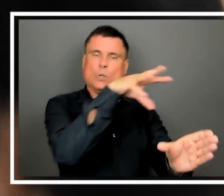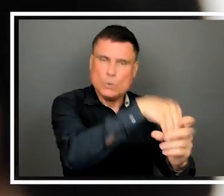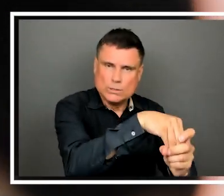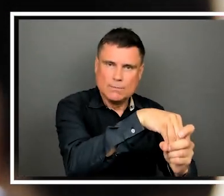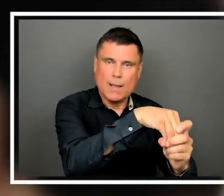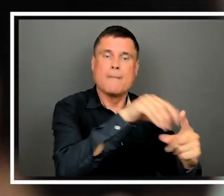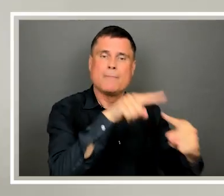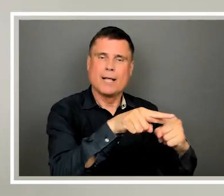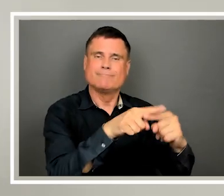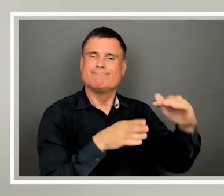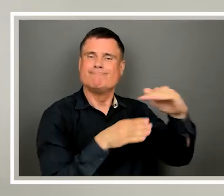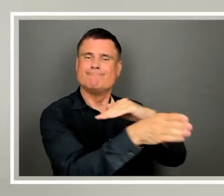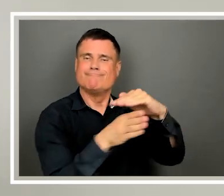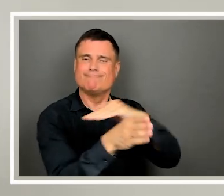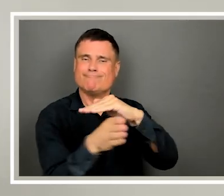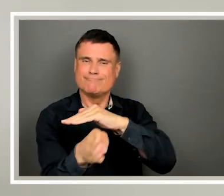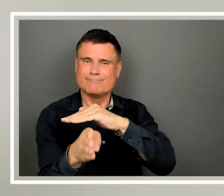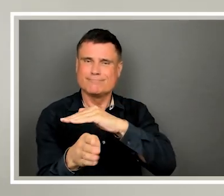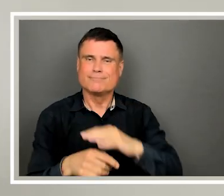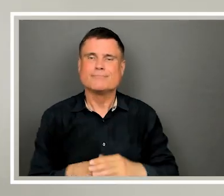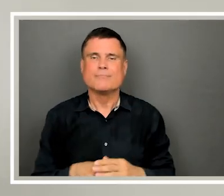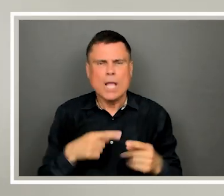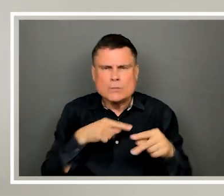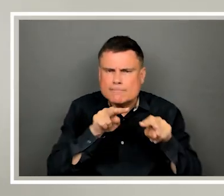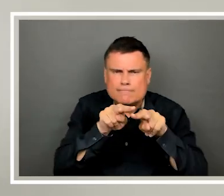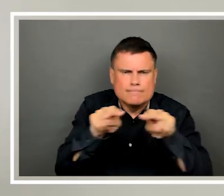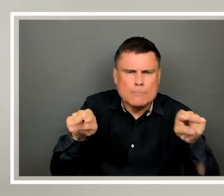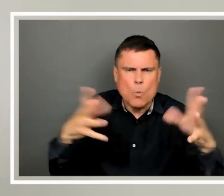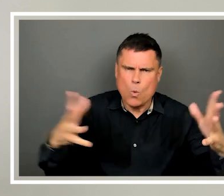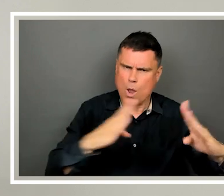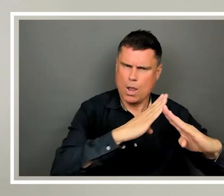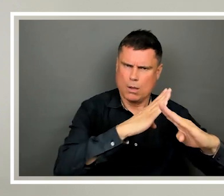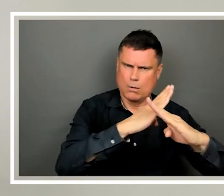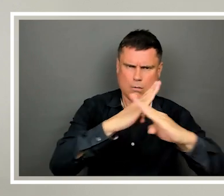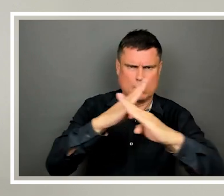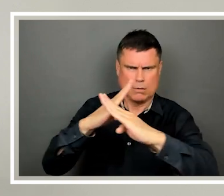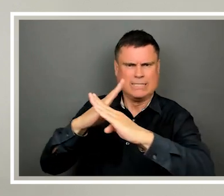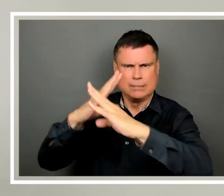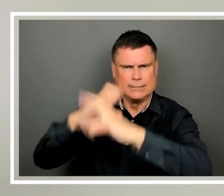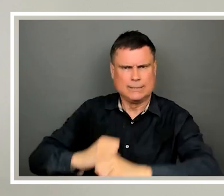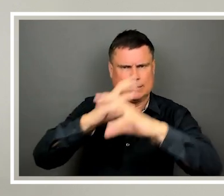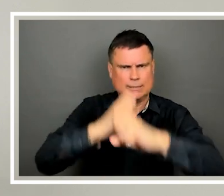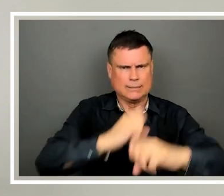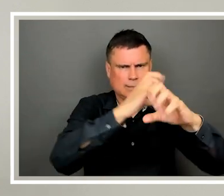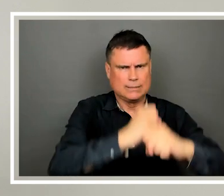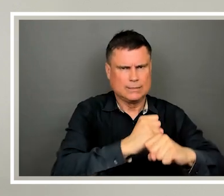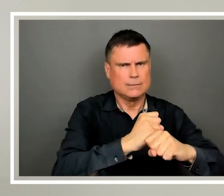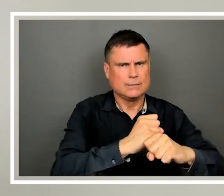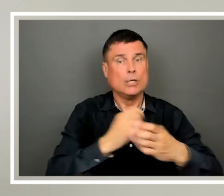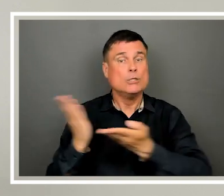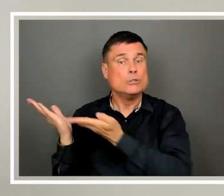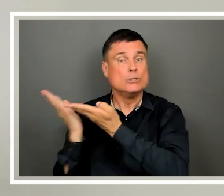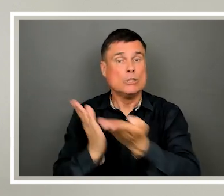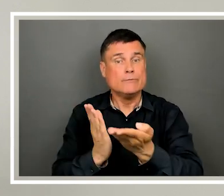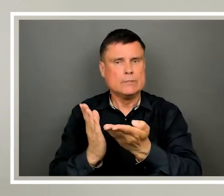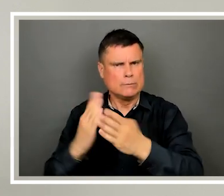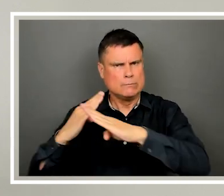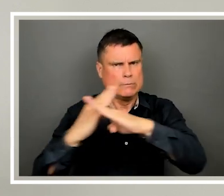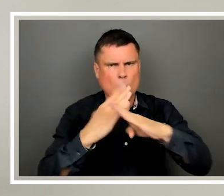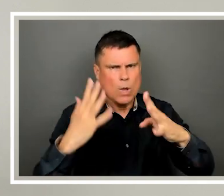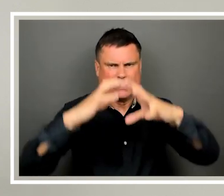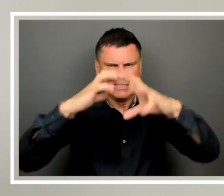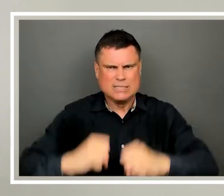and accessible. To do that, we have to identify and remove barriers to services, and we have to make